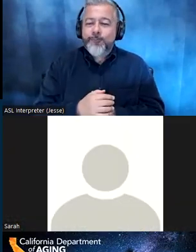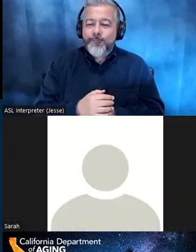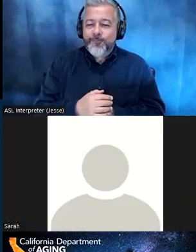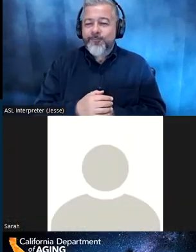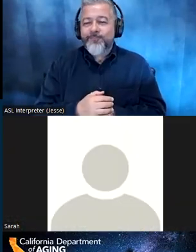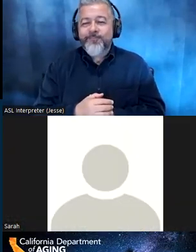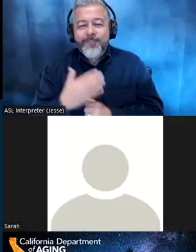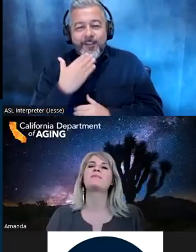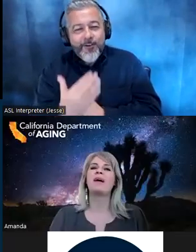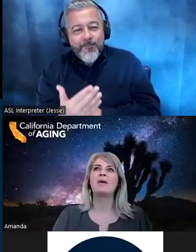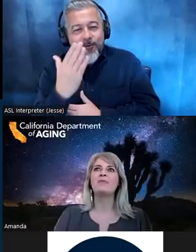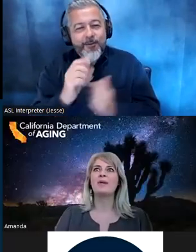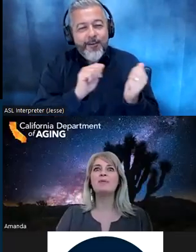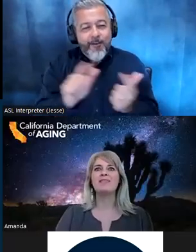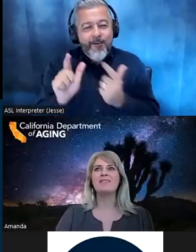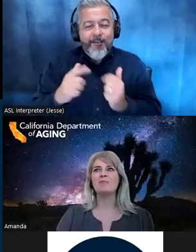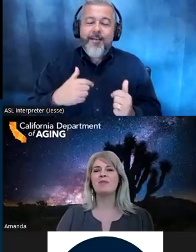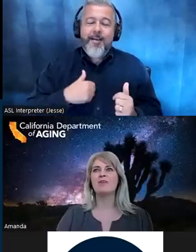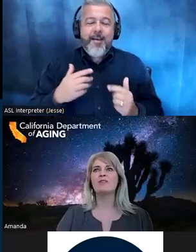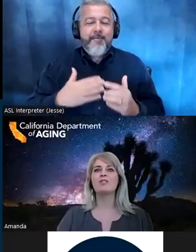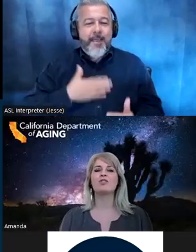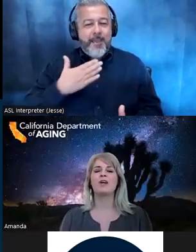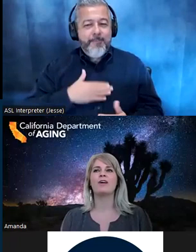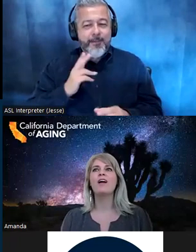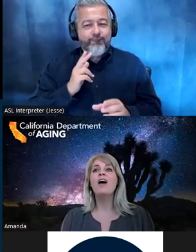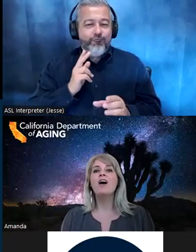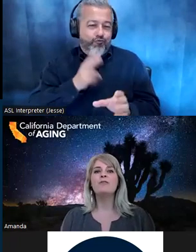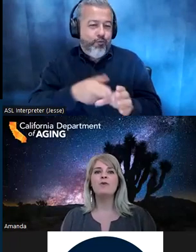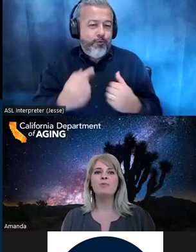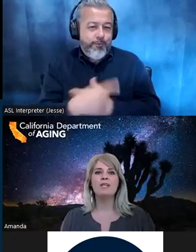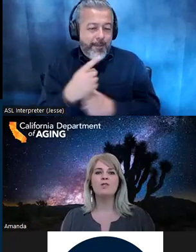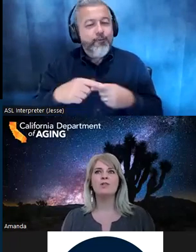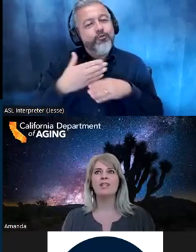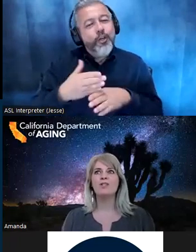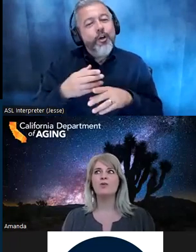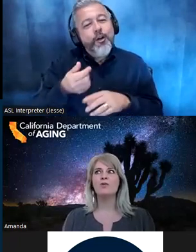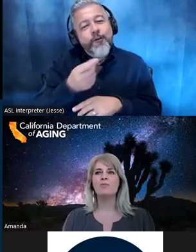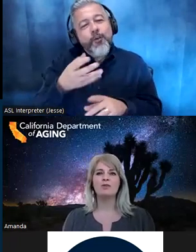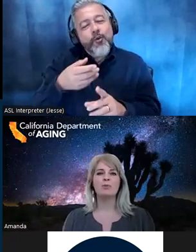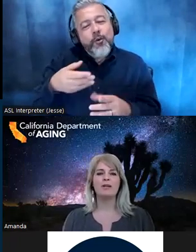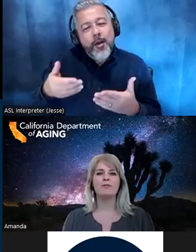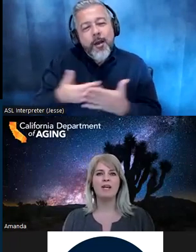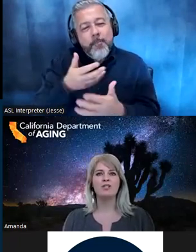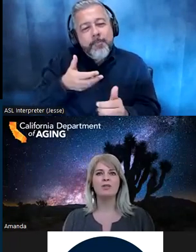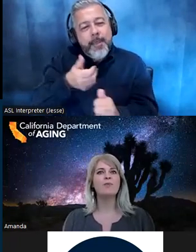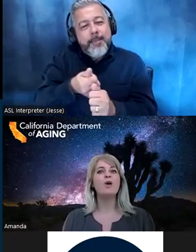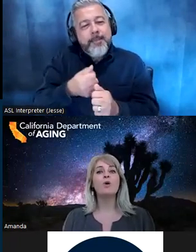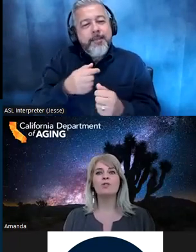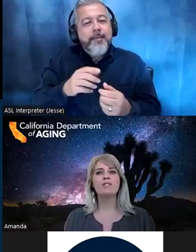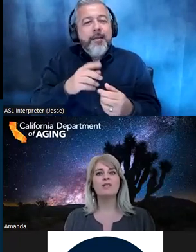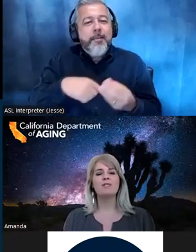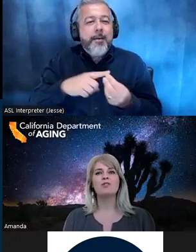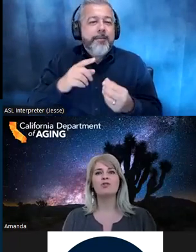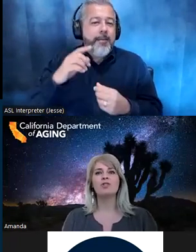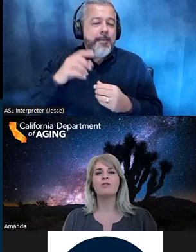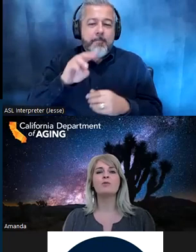Good morning, everyone. I'm very pleased to be here to share a few updates related to the Master Plan for Aging, which is